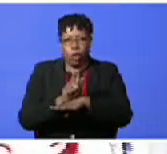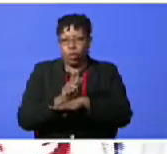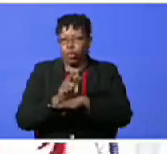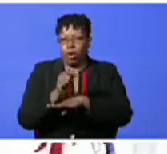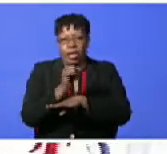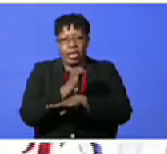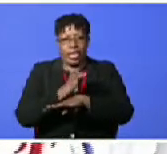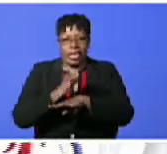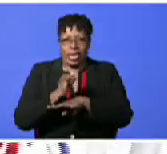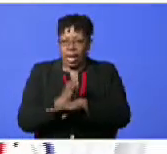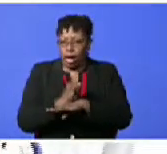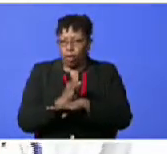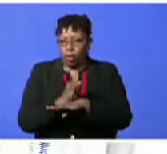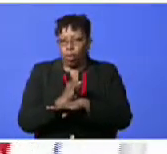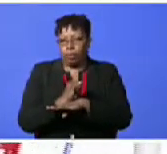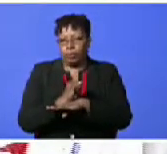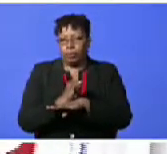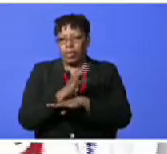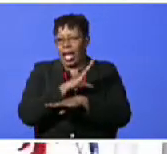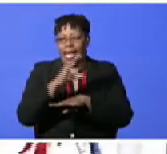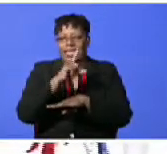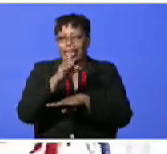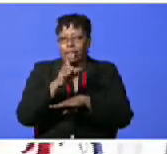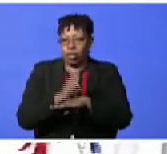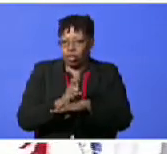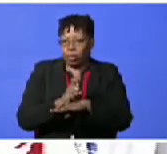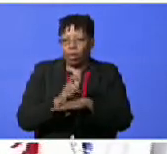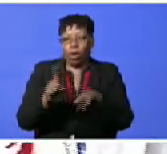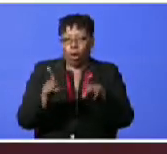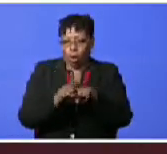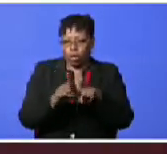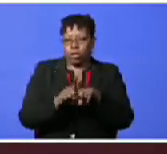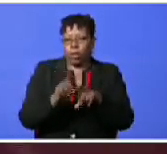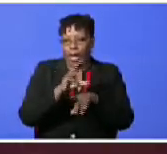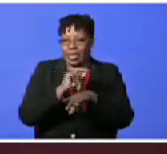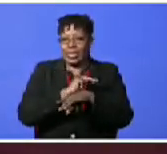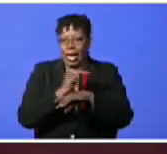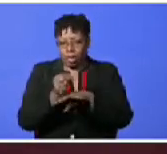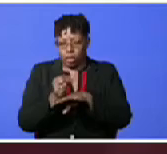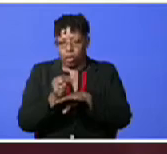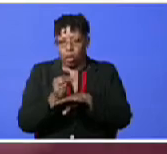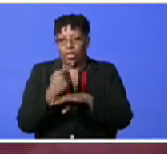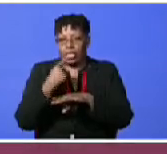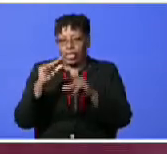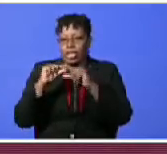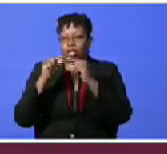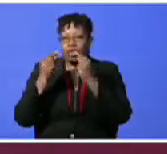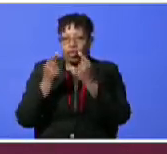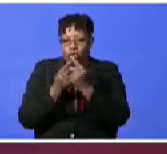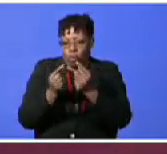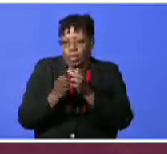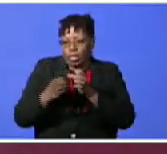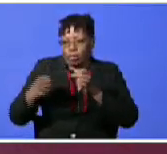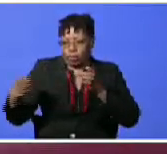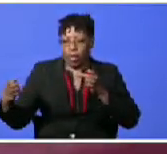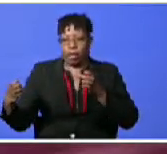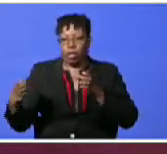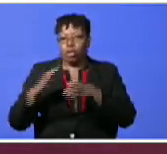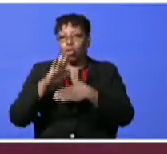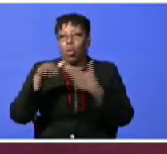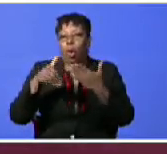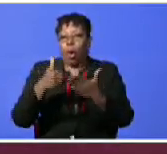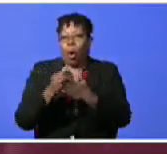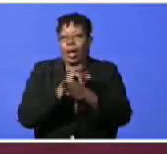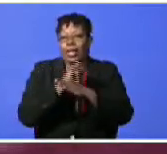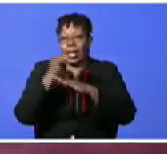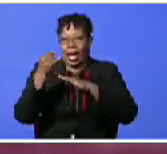Inagua, Eleuthera and Exuma as well as Nassau. Smith-Mortimer says the group intends to expand its reach to all islands so